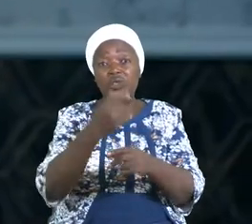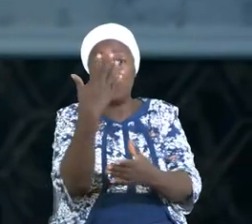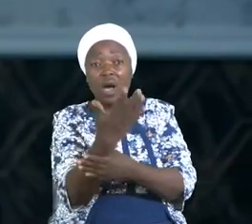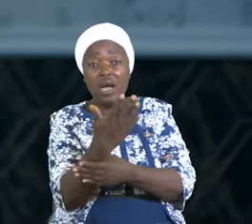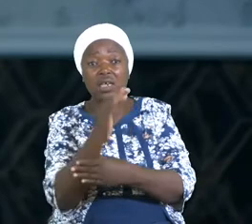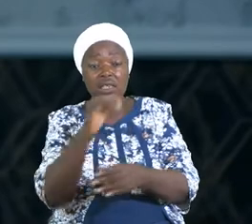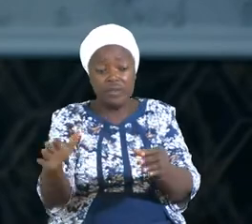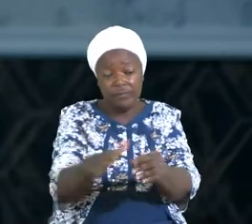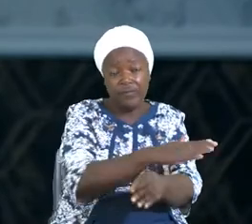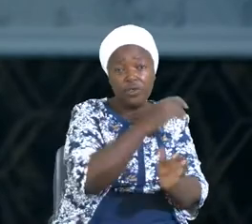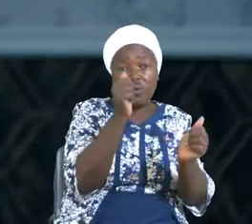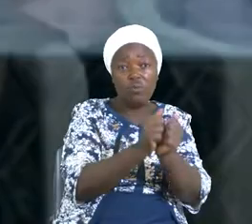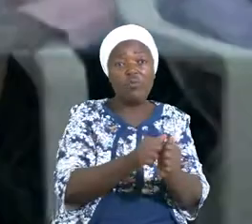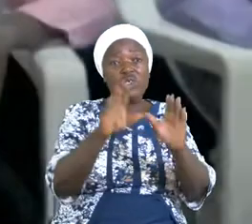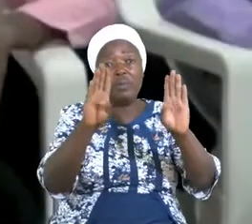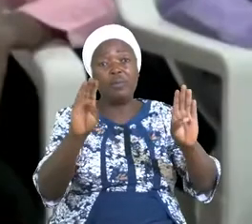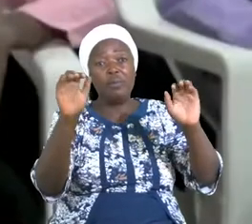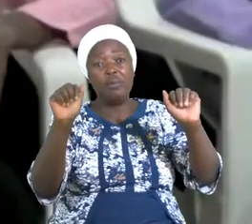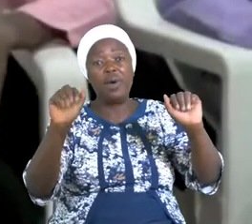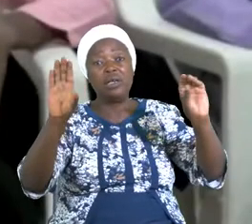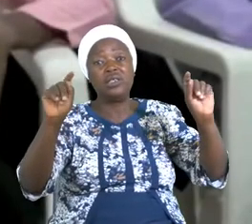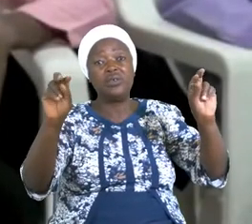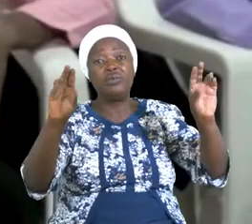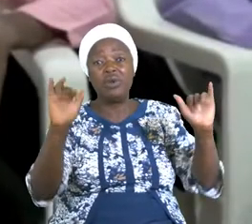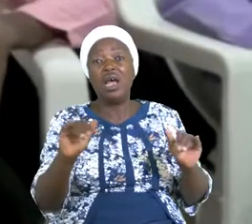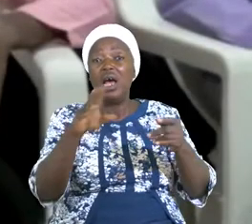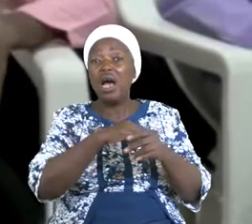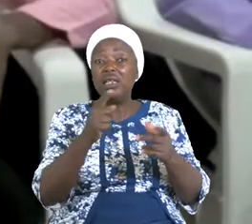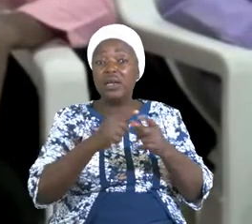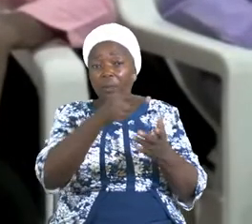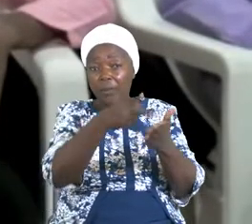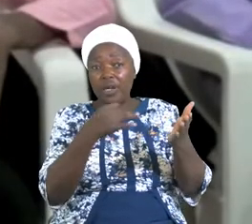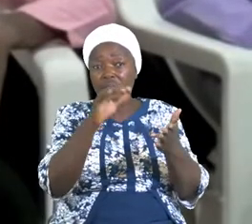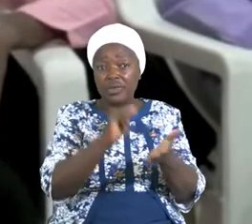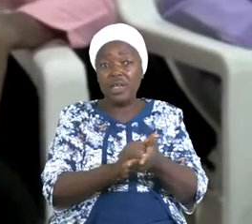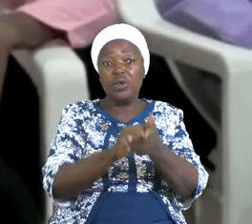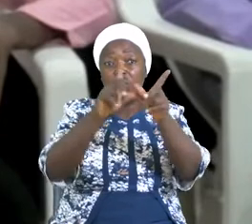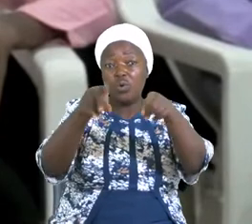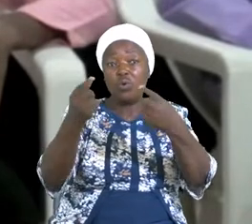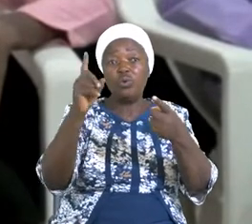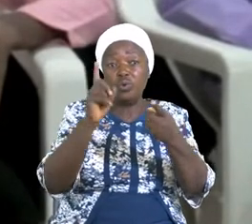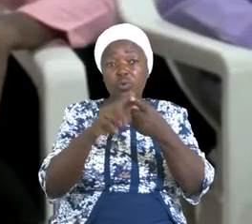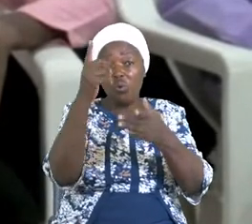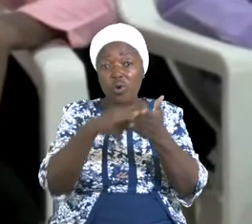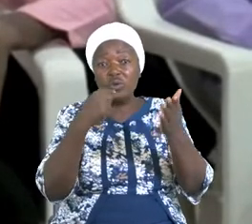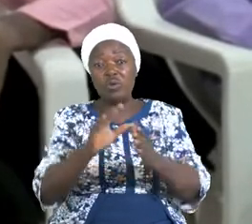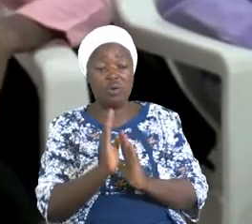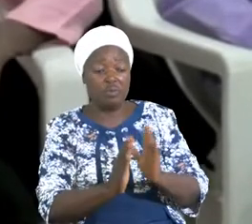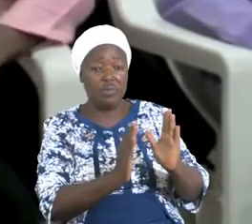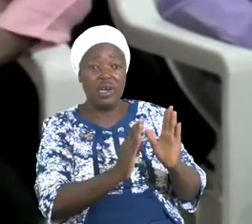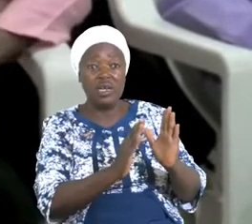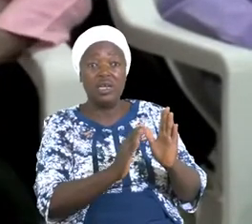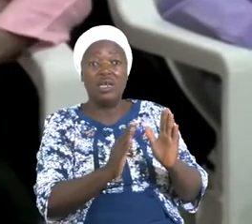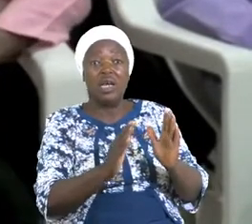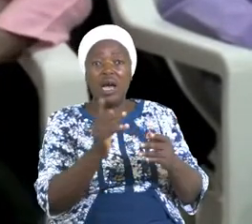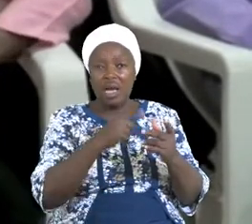filled with bacteria, part of that goes to what you're preparing. And